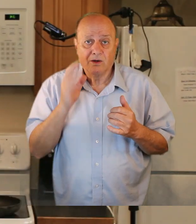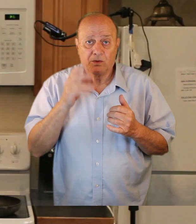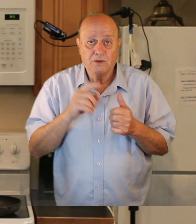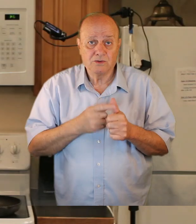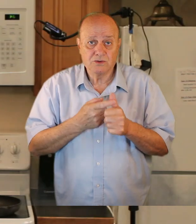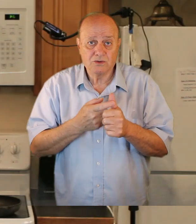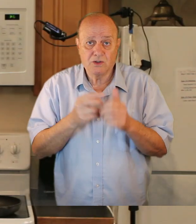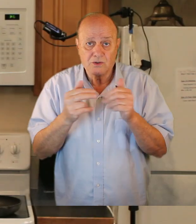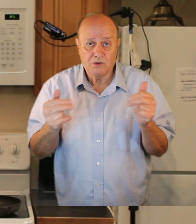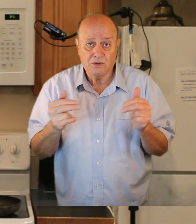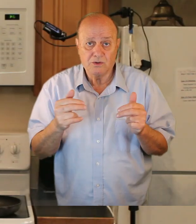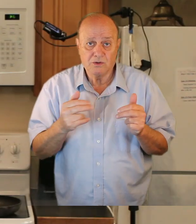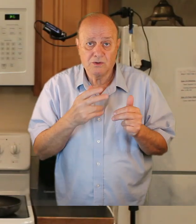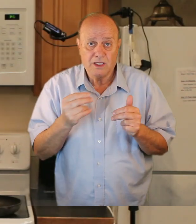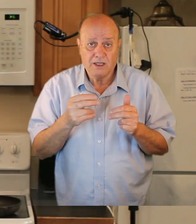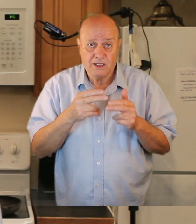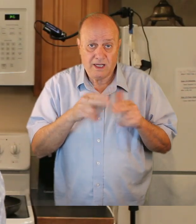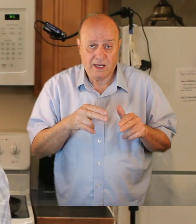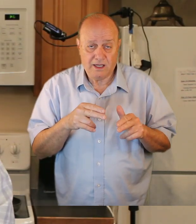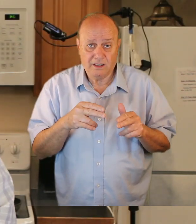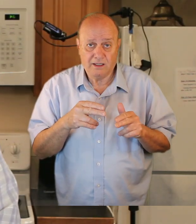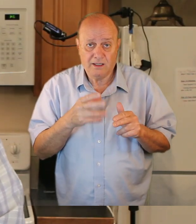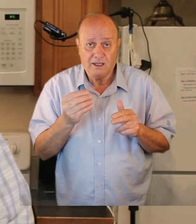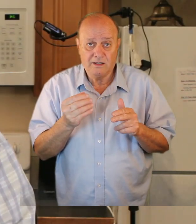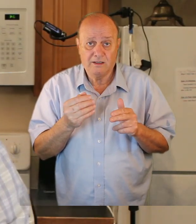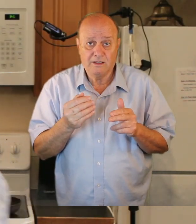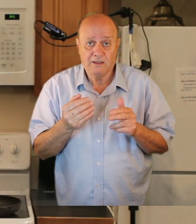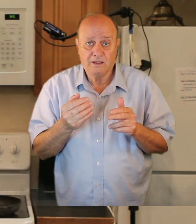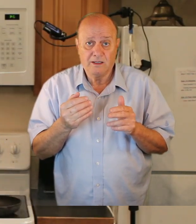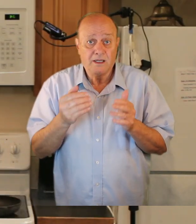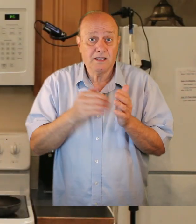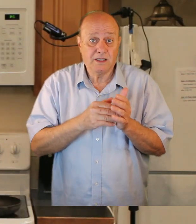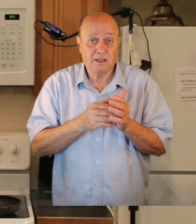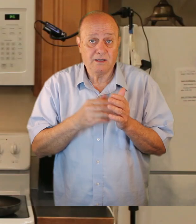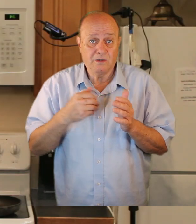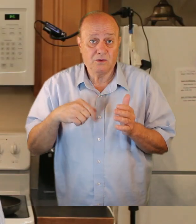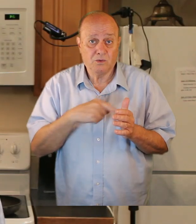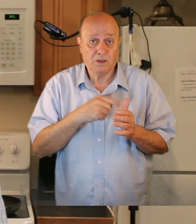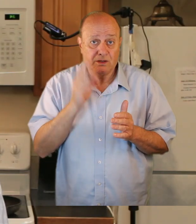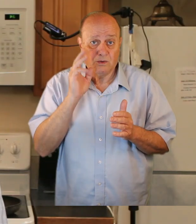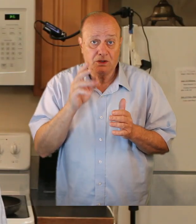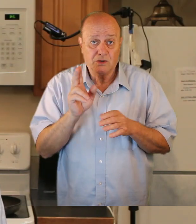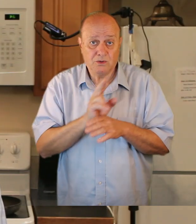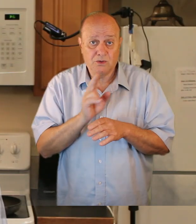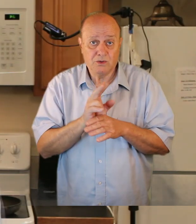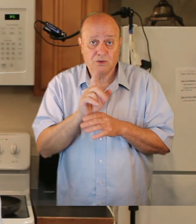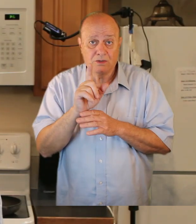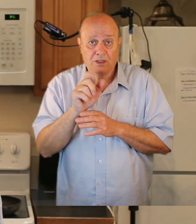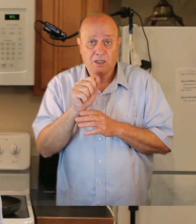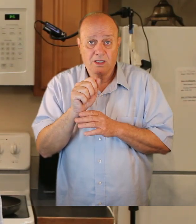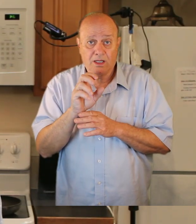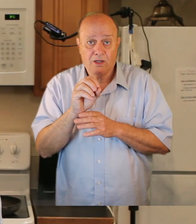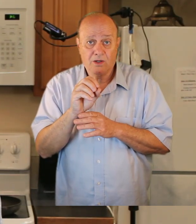Okay, I'm going to start the noodles. It'll take noodles and egg, and again, we'll be using the Laotian Field Blend.